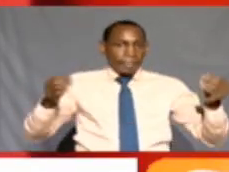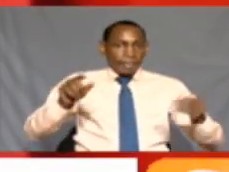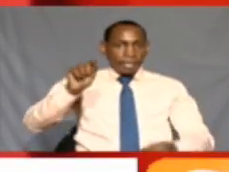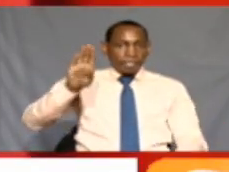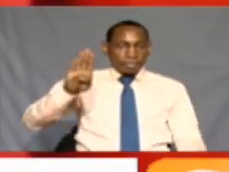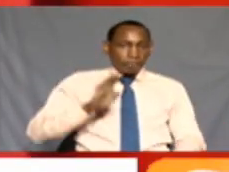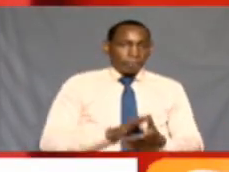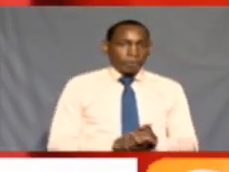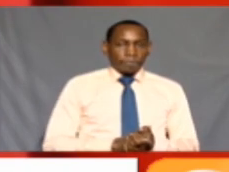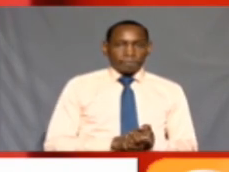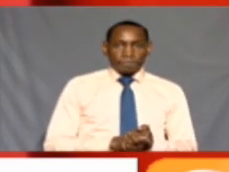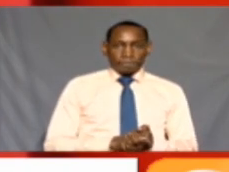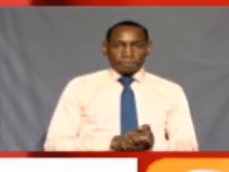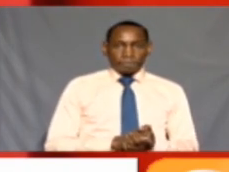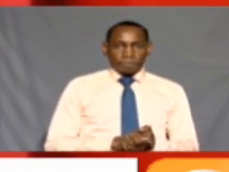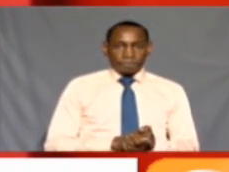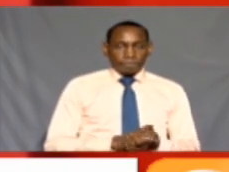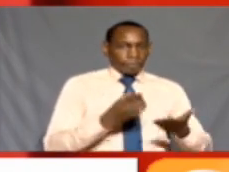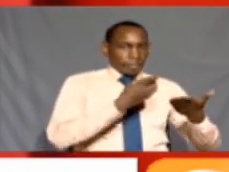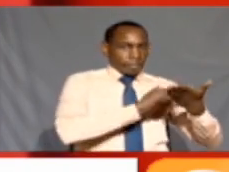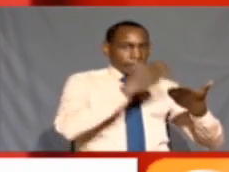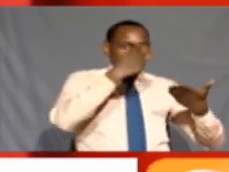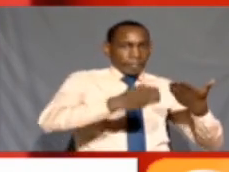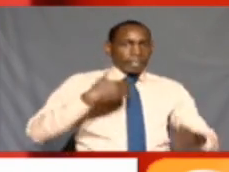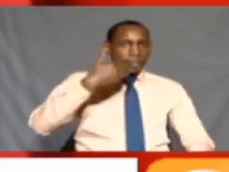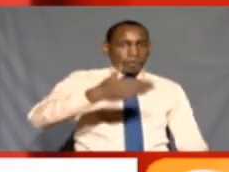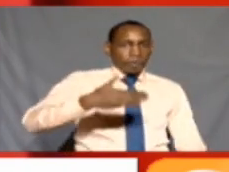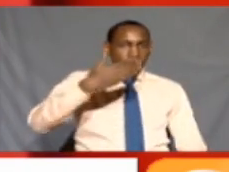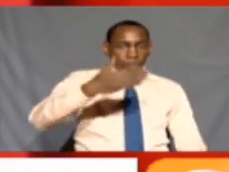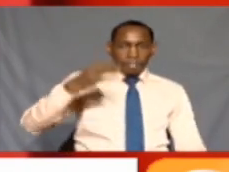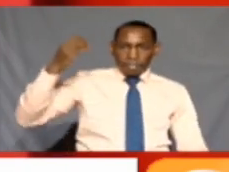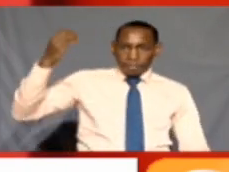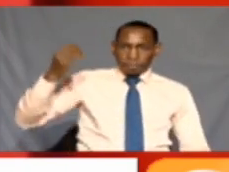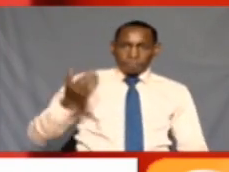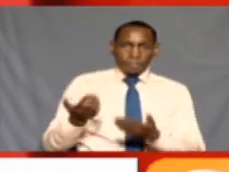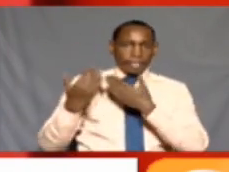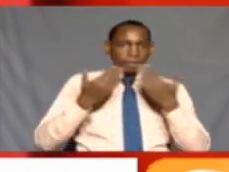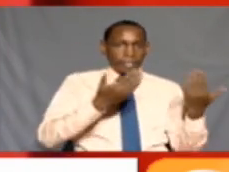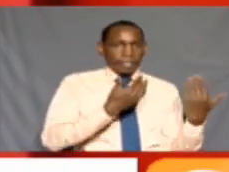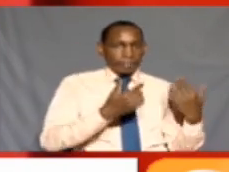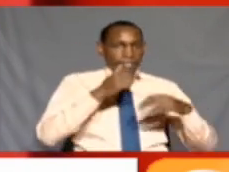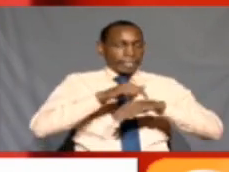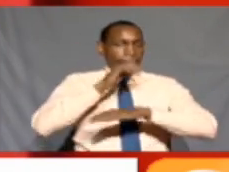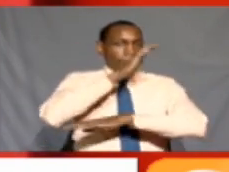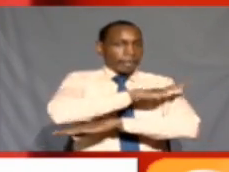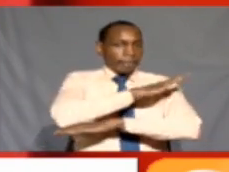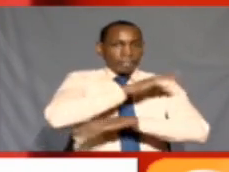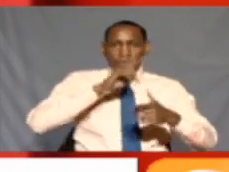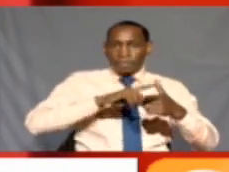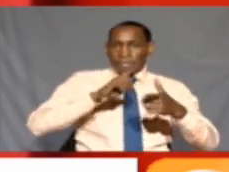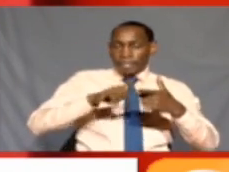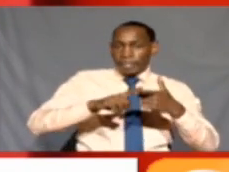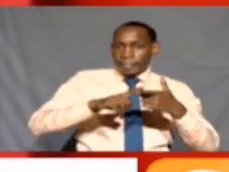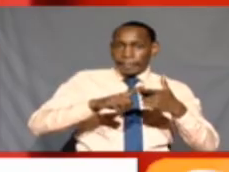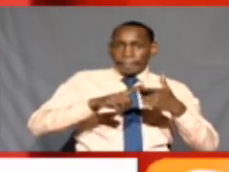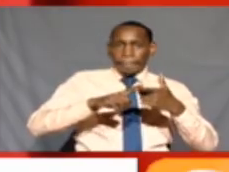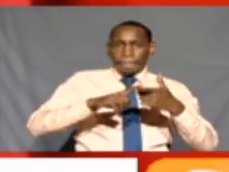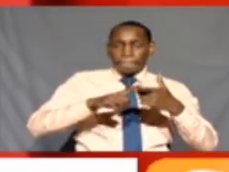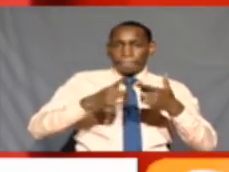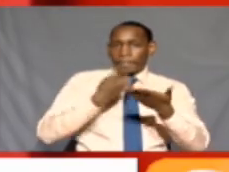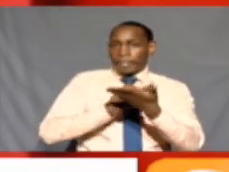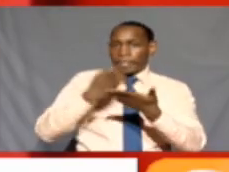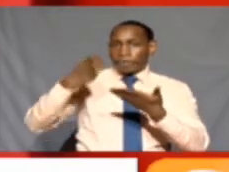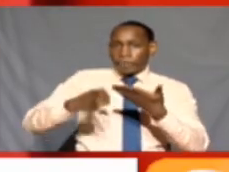went showered. Mm-hmm. I mean, it's weekend. He would always like shower in the afternoon. Mm-hmm. And then I got in his